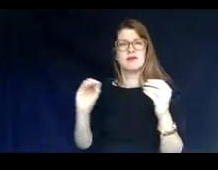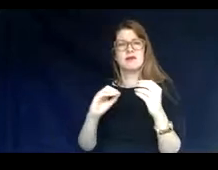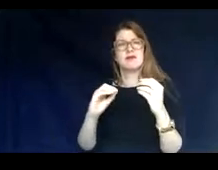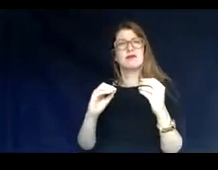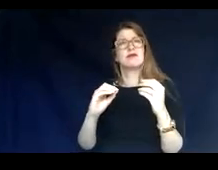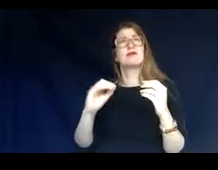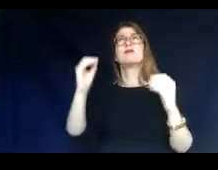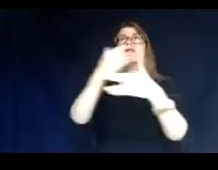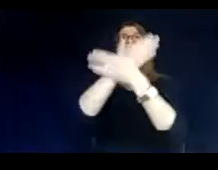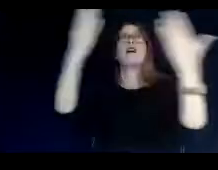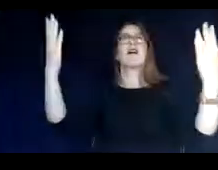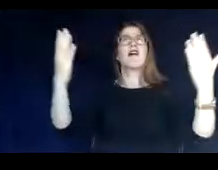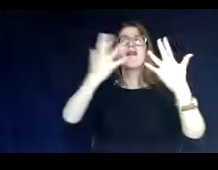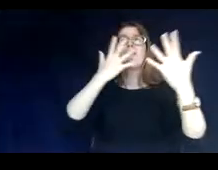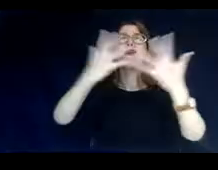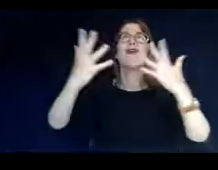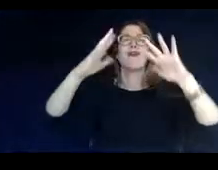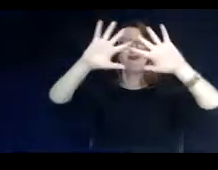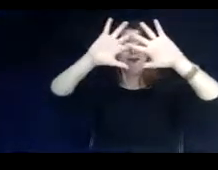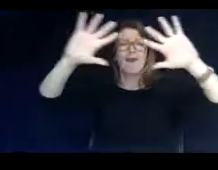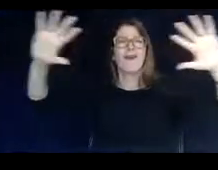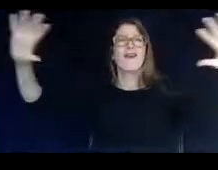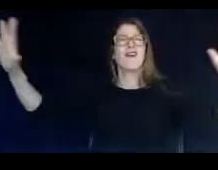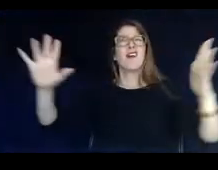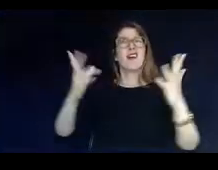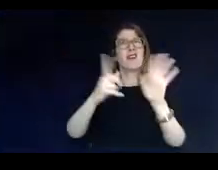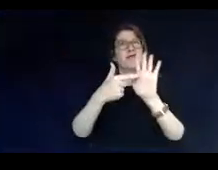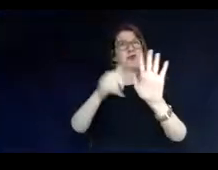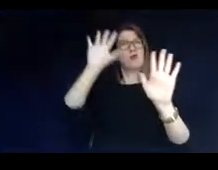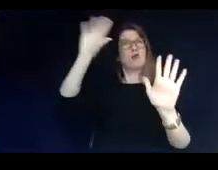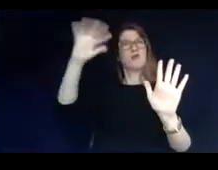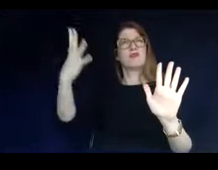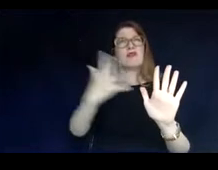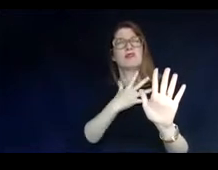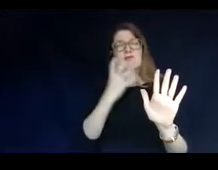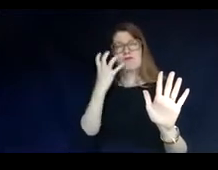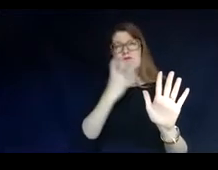Every painted sky, a canvas of